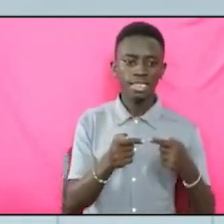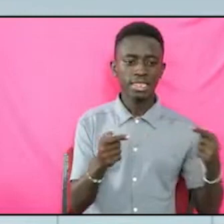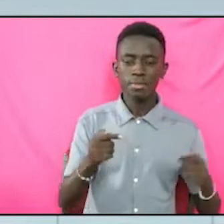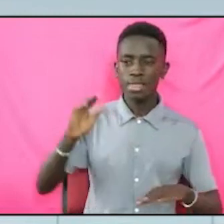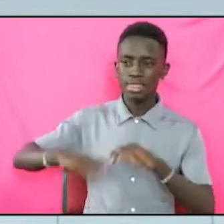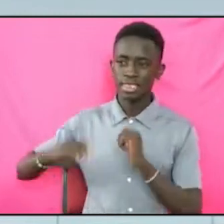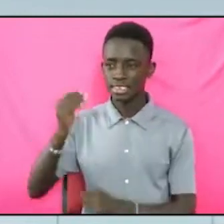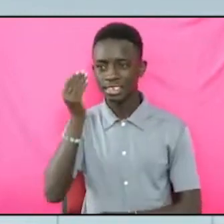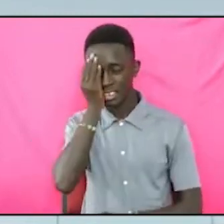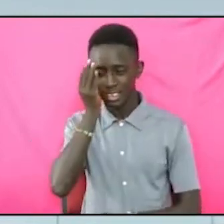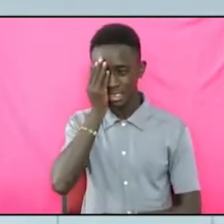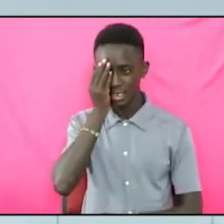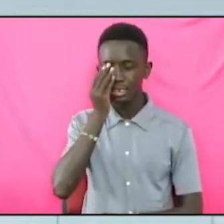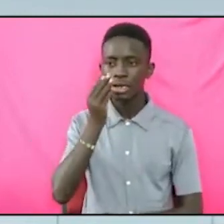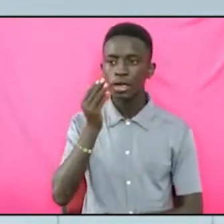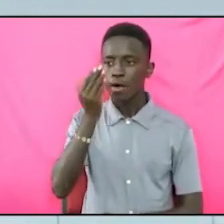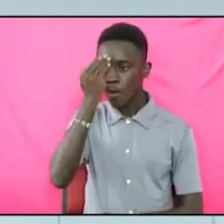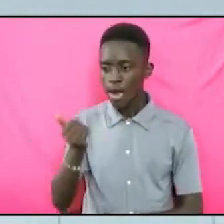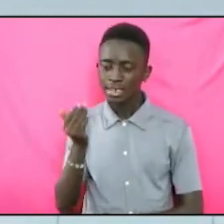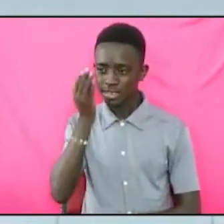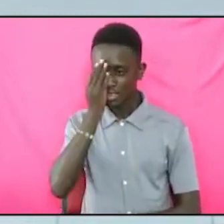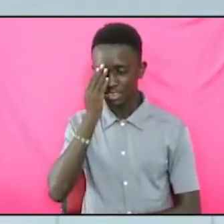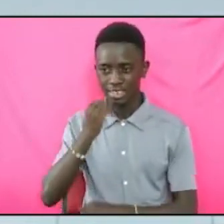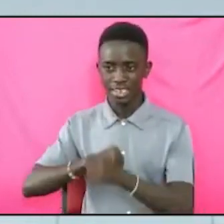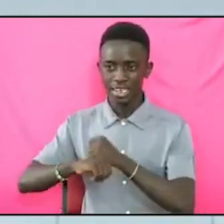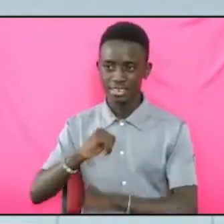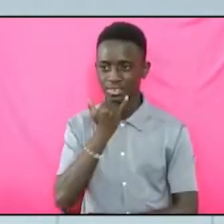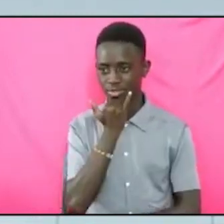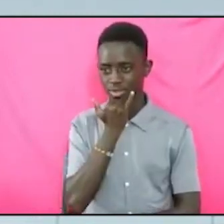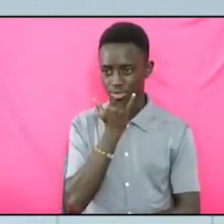And so, when he is in a situation